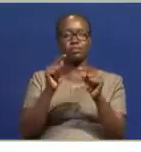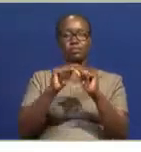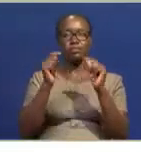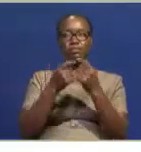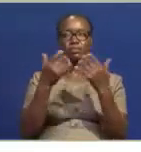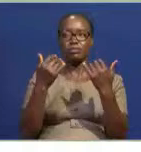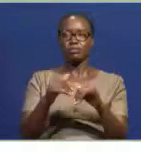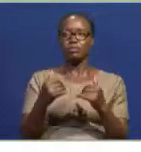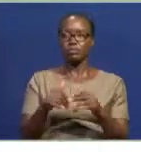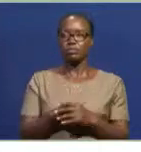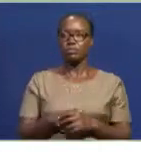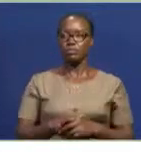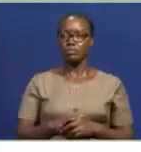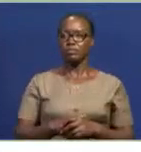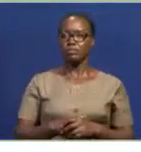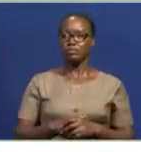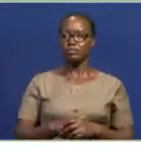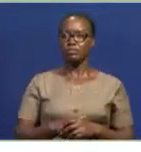play.